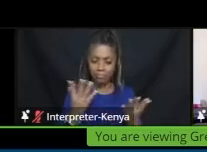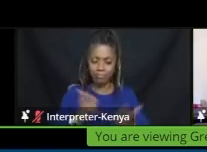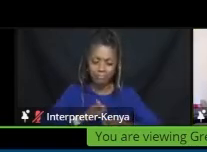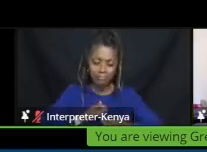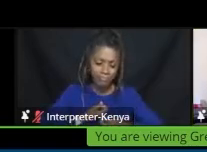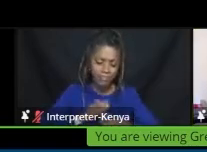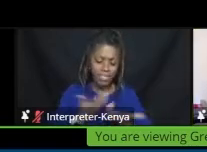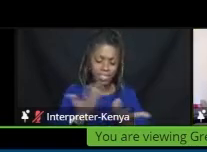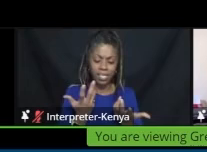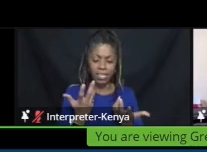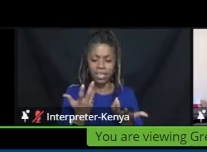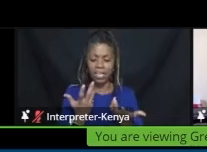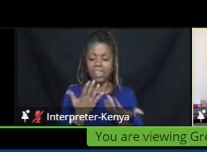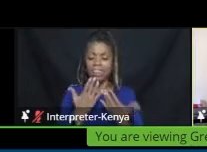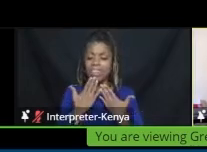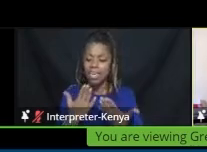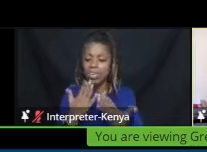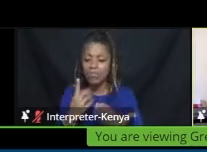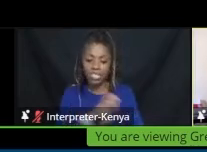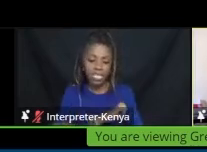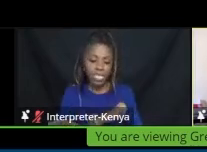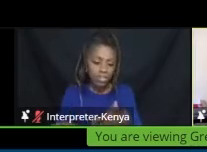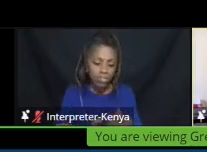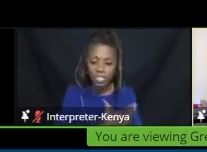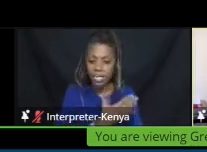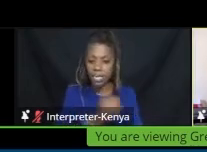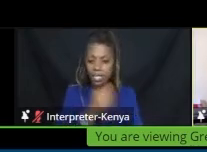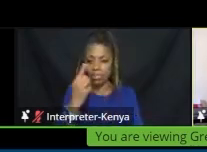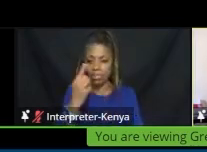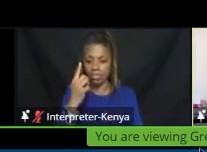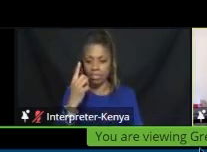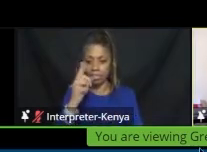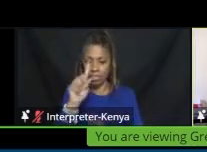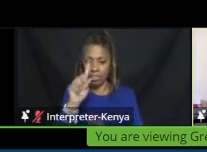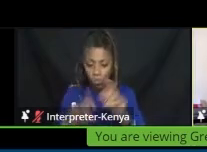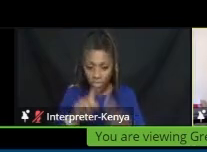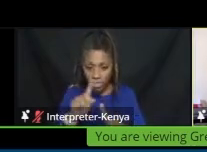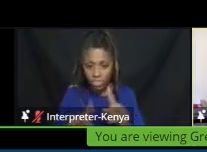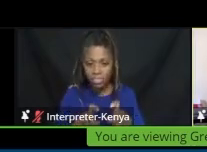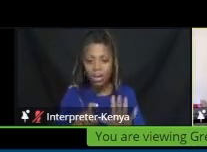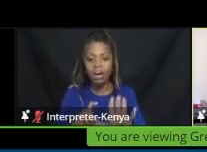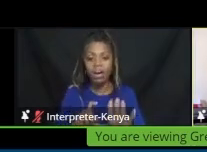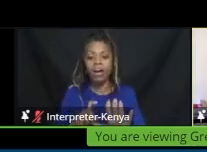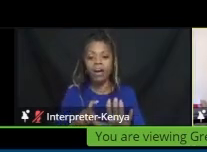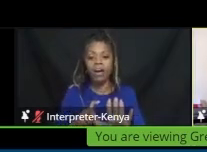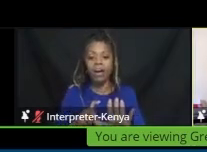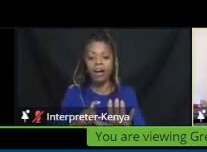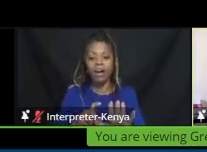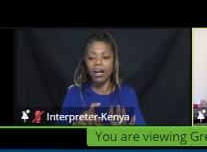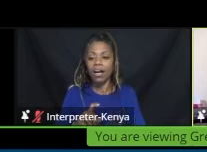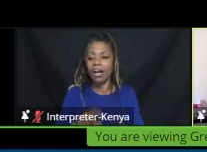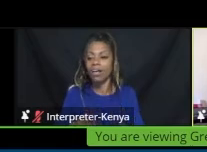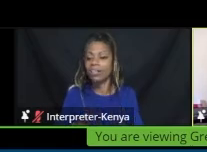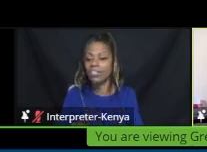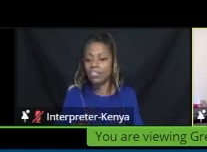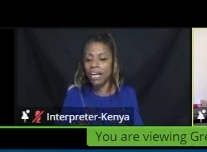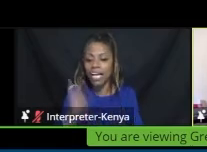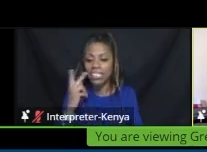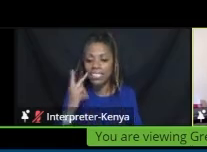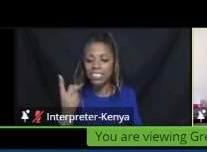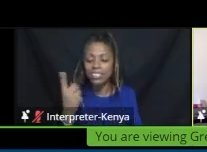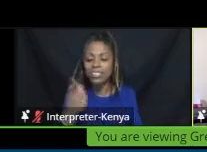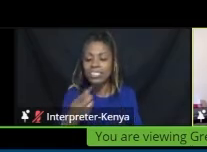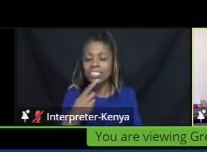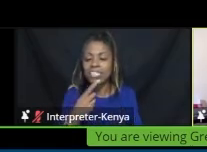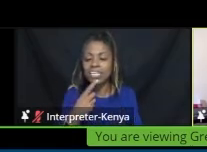and the guiding questions. Of course. I see, Judith, you talked about Slack. I still can't embrace Slack. Rachel Bellin would just